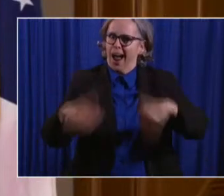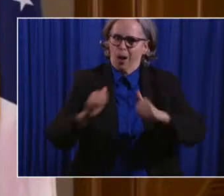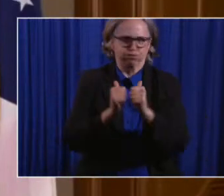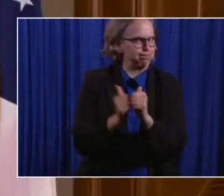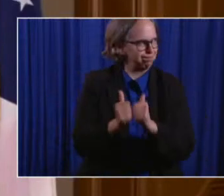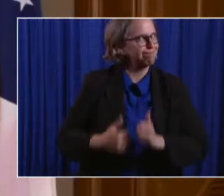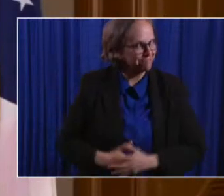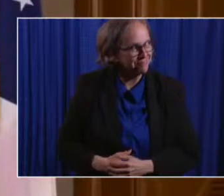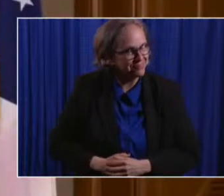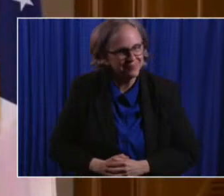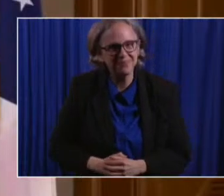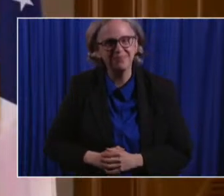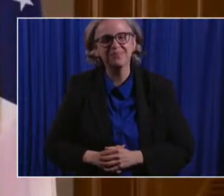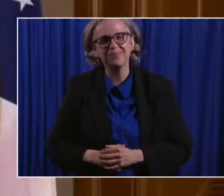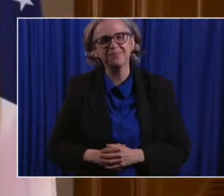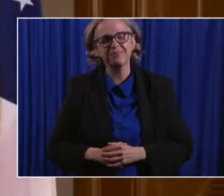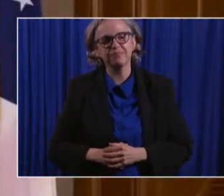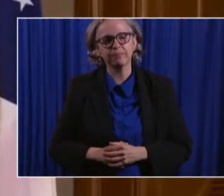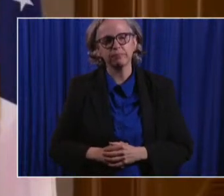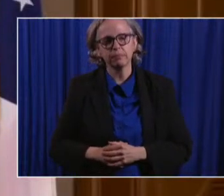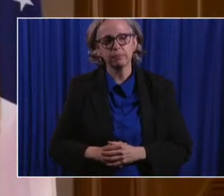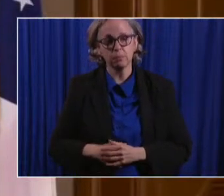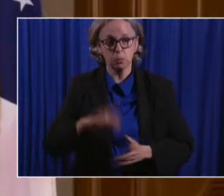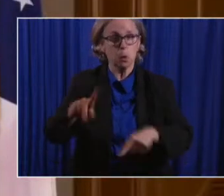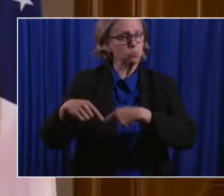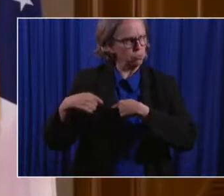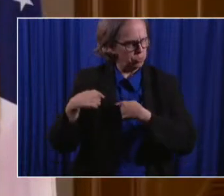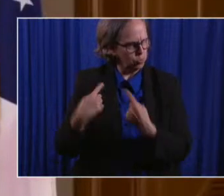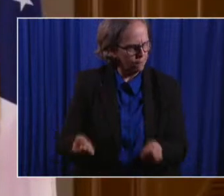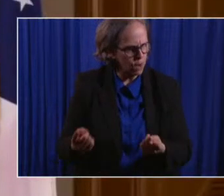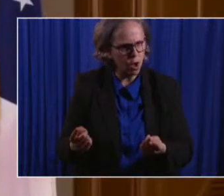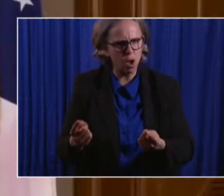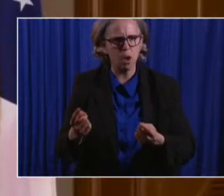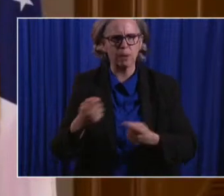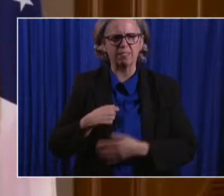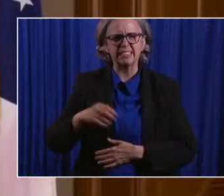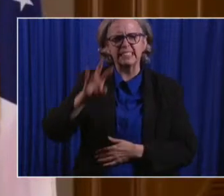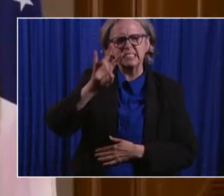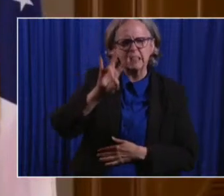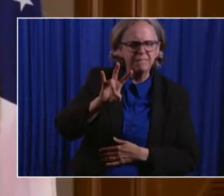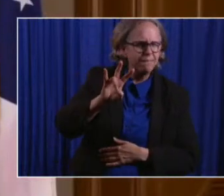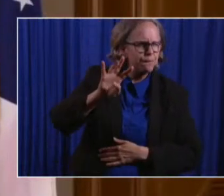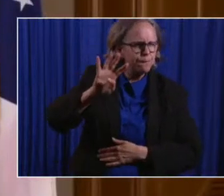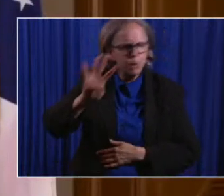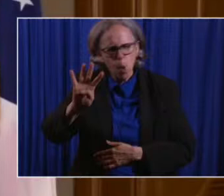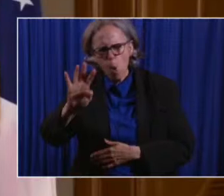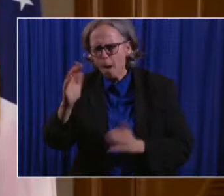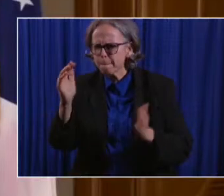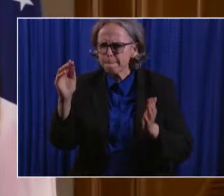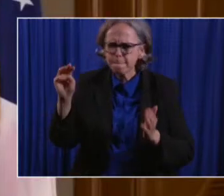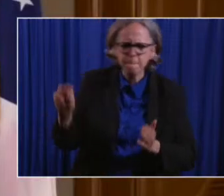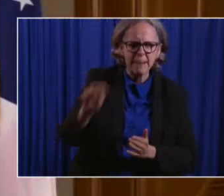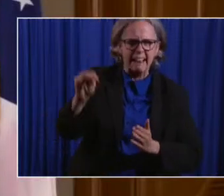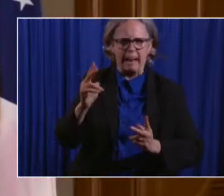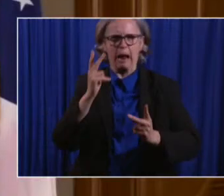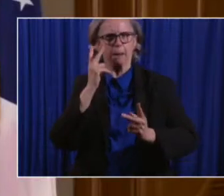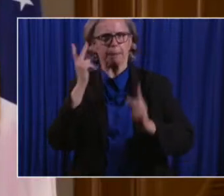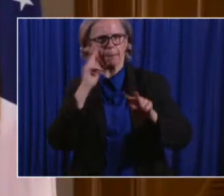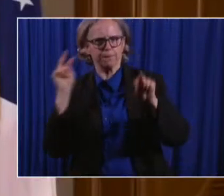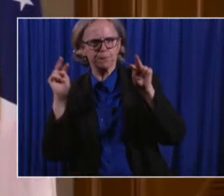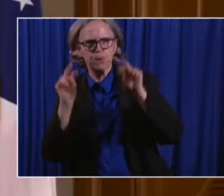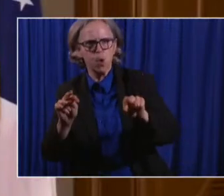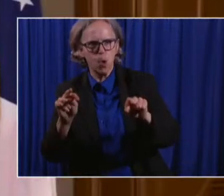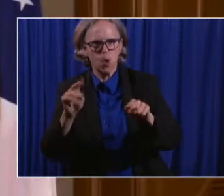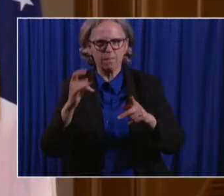Overall, as of this morning, we've had 74 million page views on our registration page at